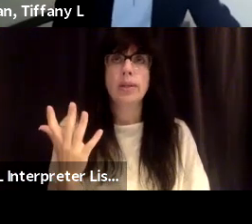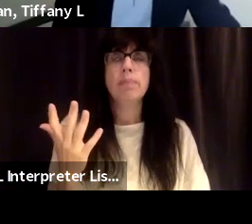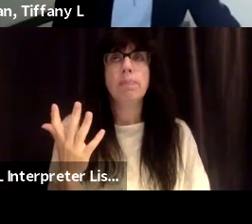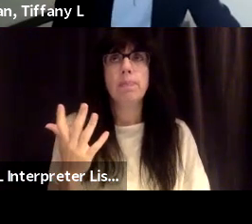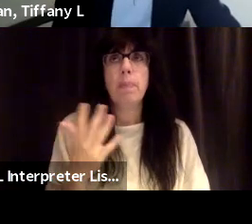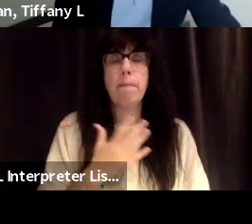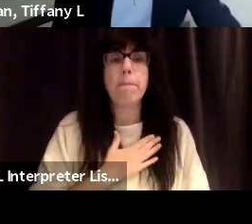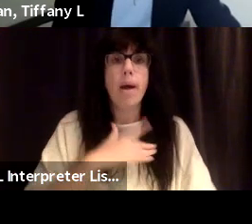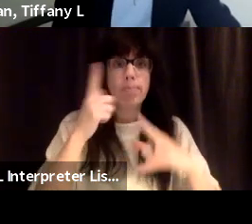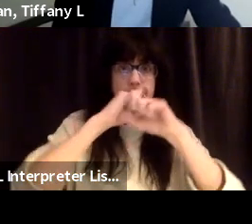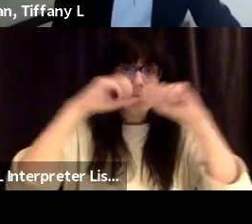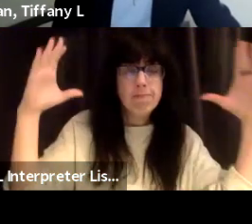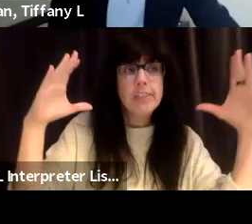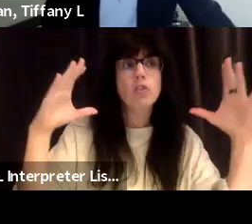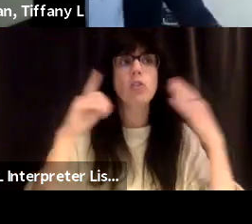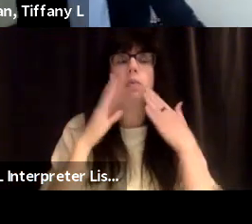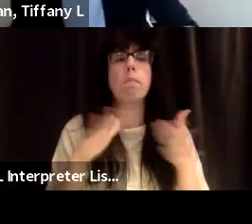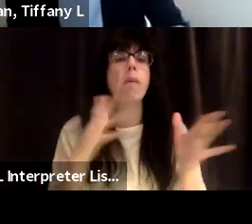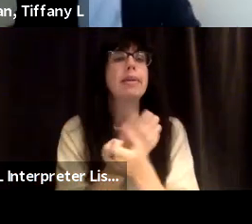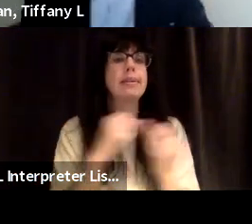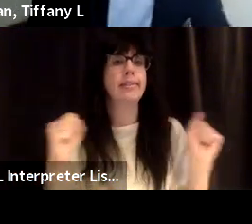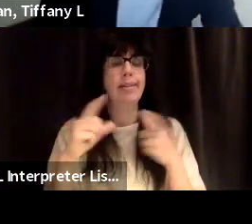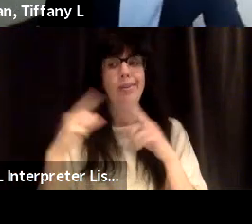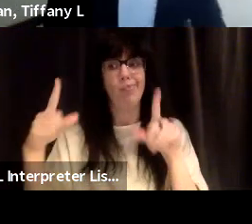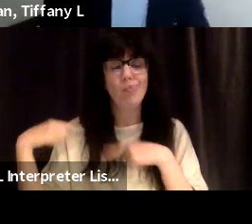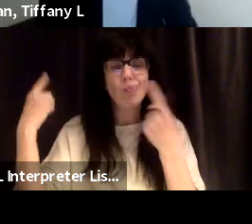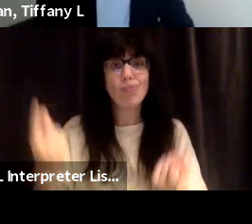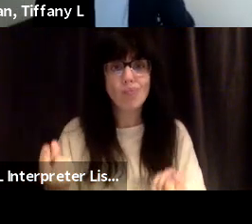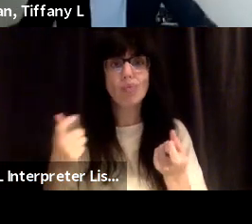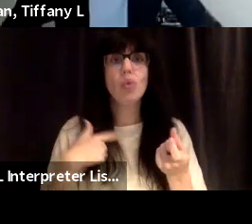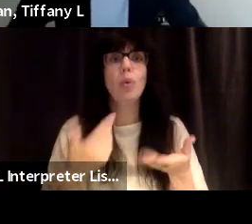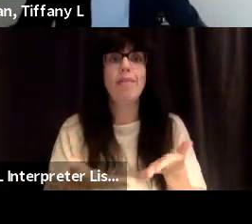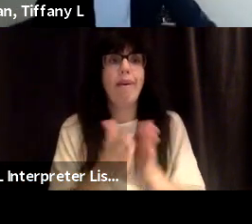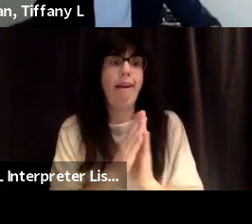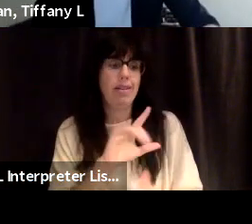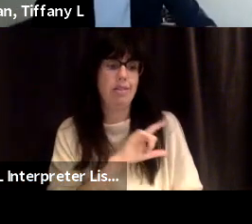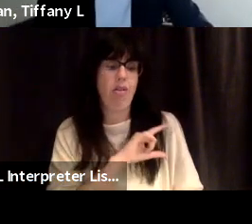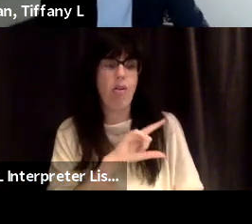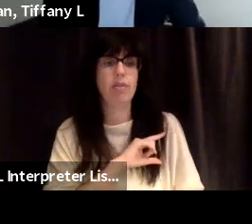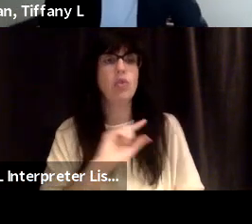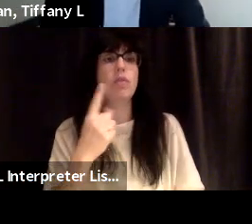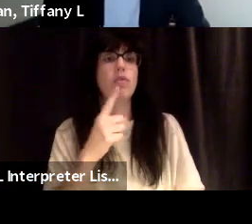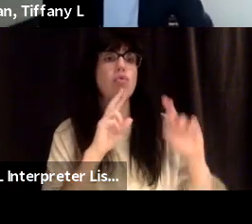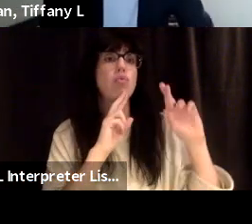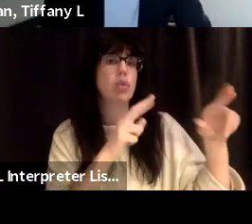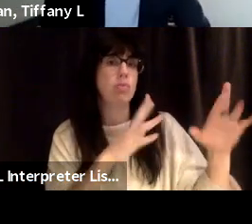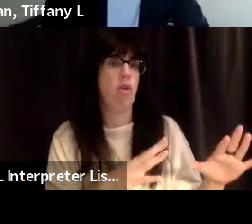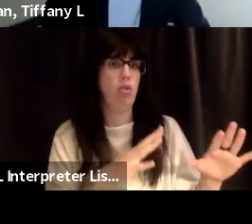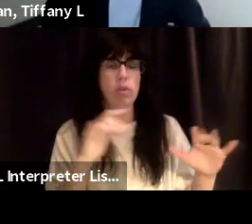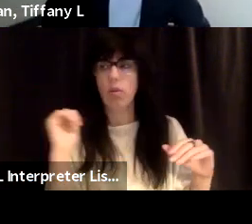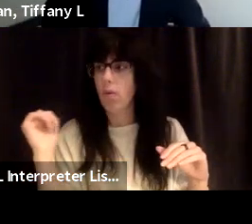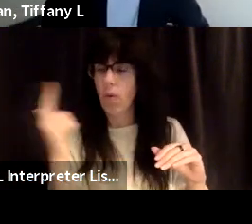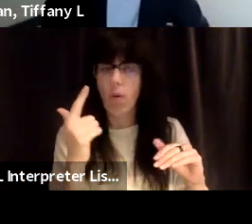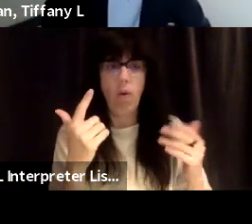my vision on public safety, for far too long, we've asked our officers to be the first responder in all instances